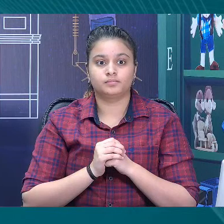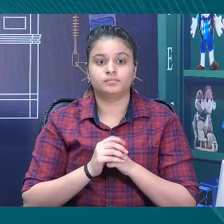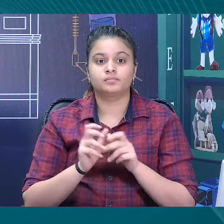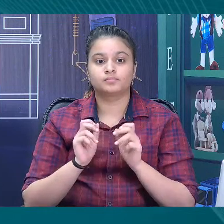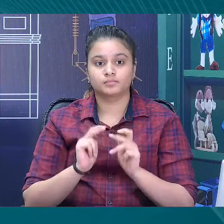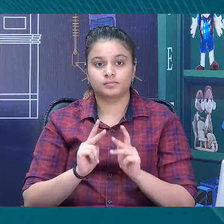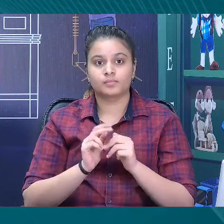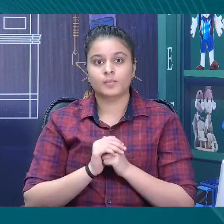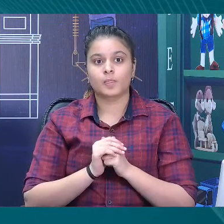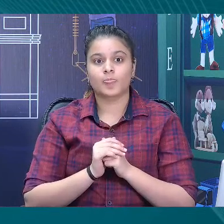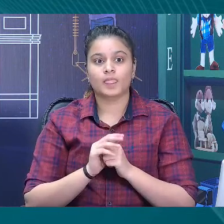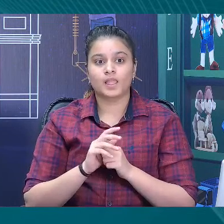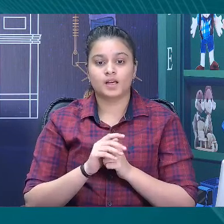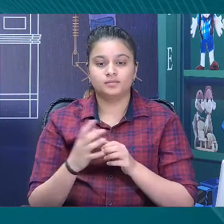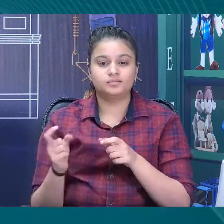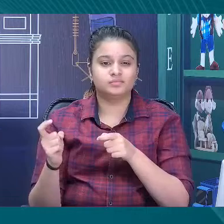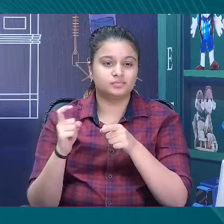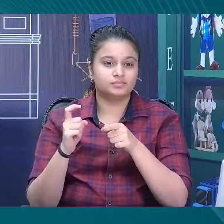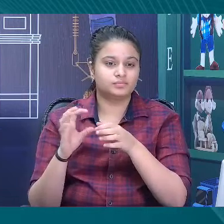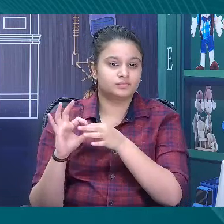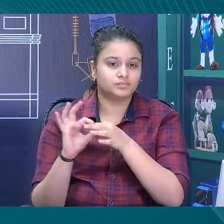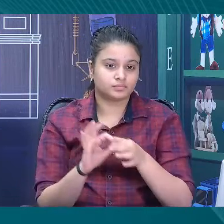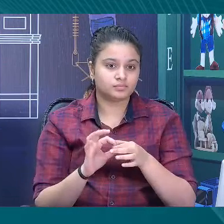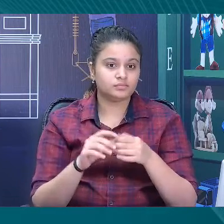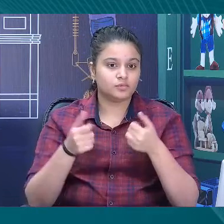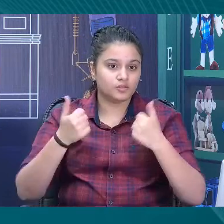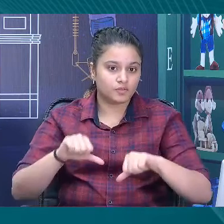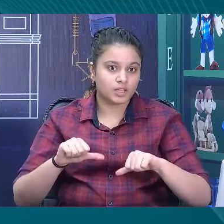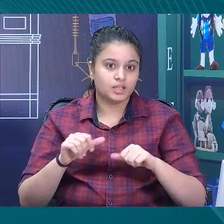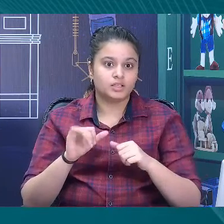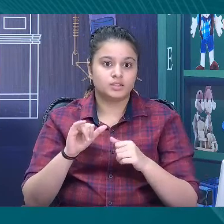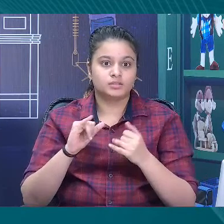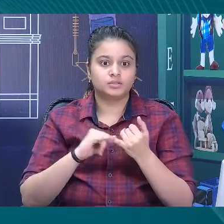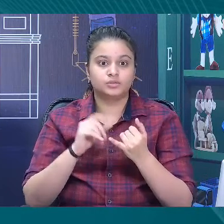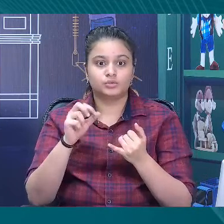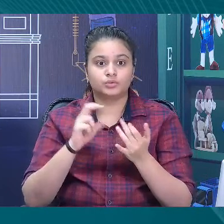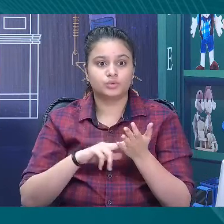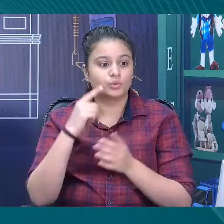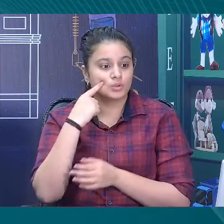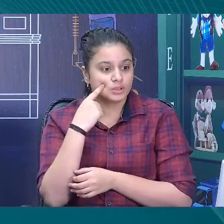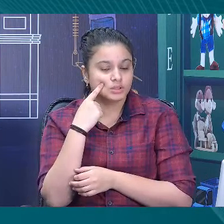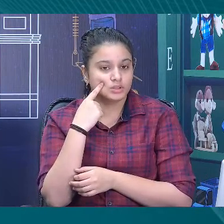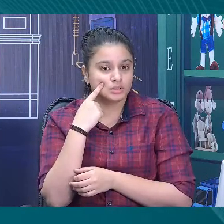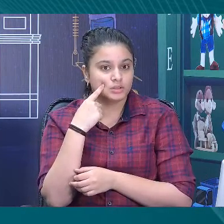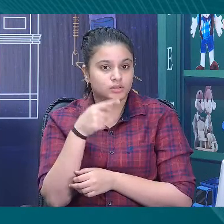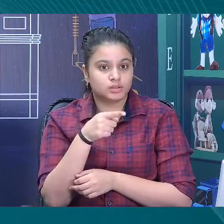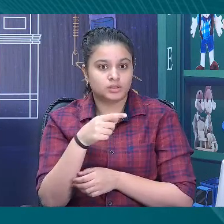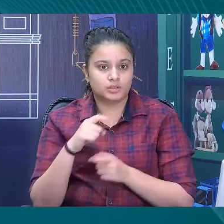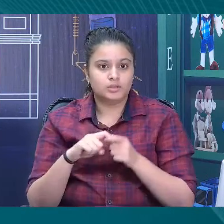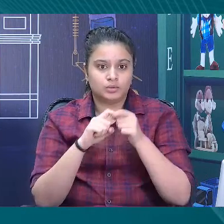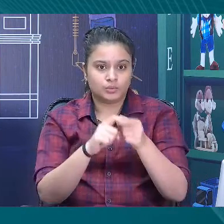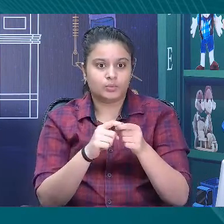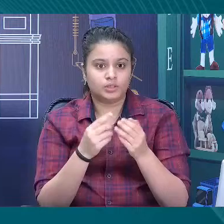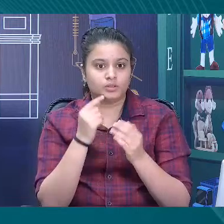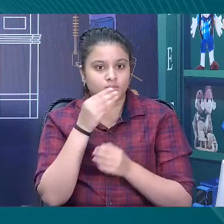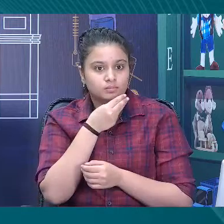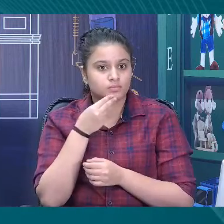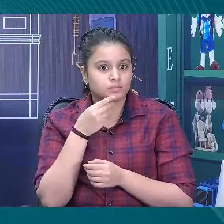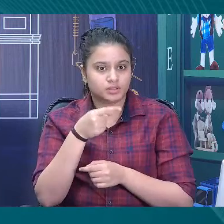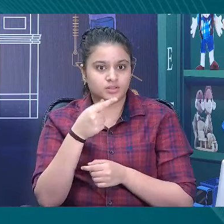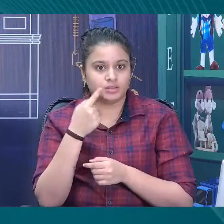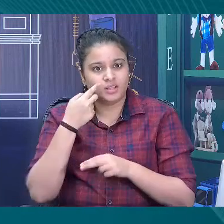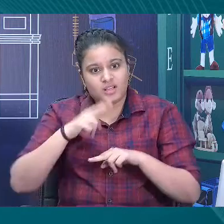Okay, so we are unable to connect with Lakshmi ma'am. Soni ma'am, may I direct this question to you, please? If you